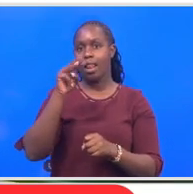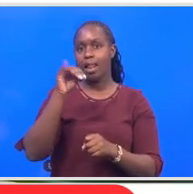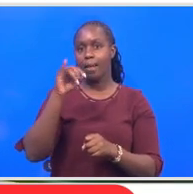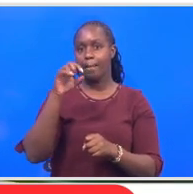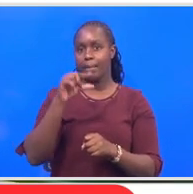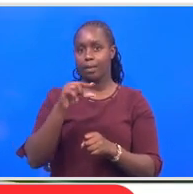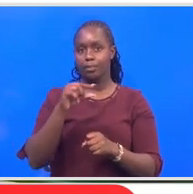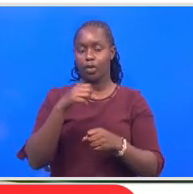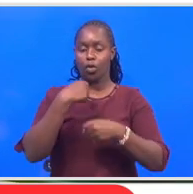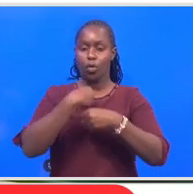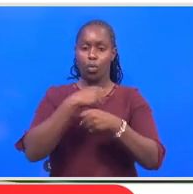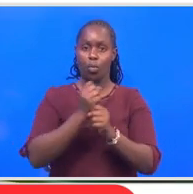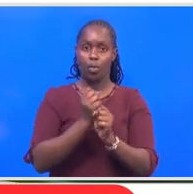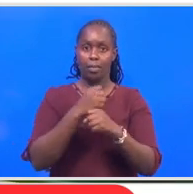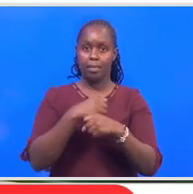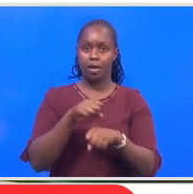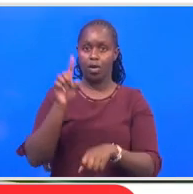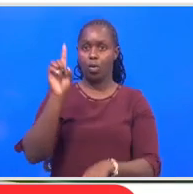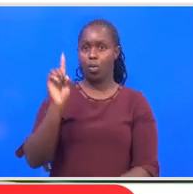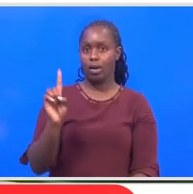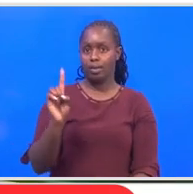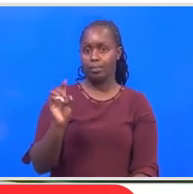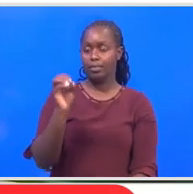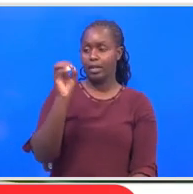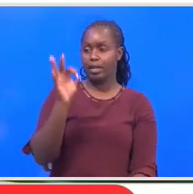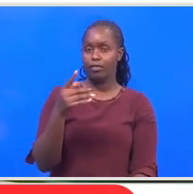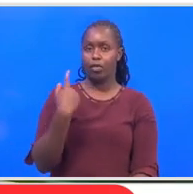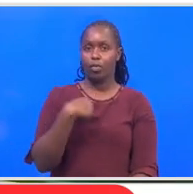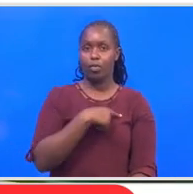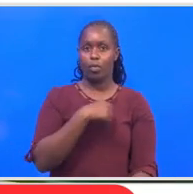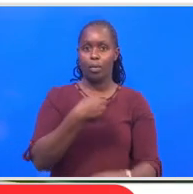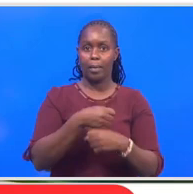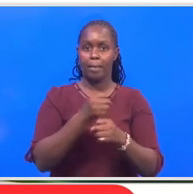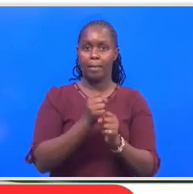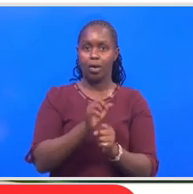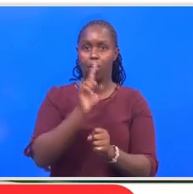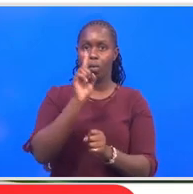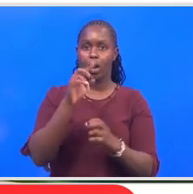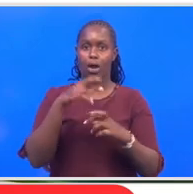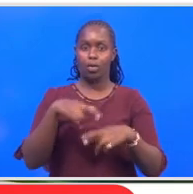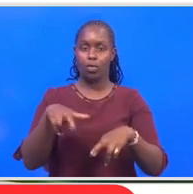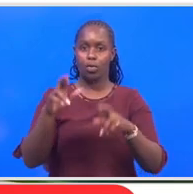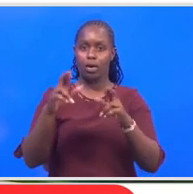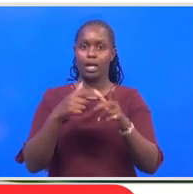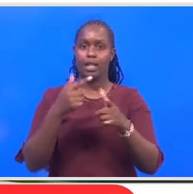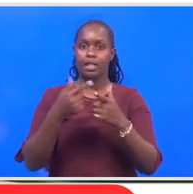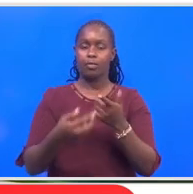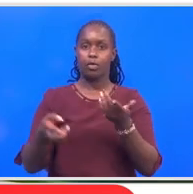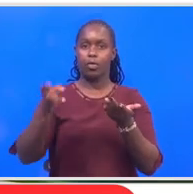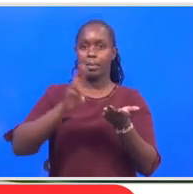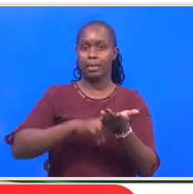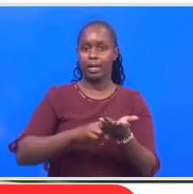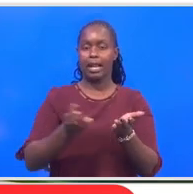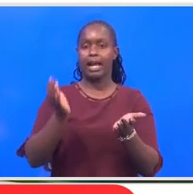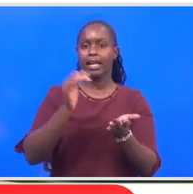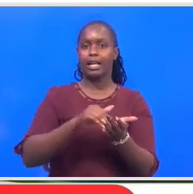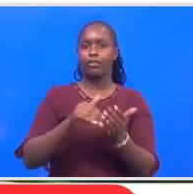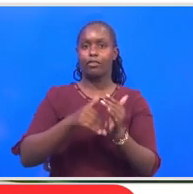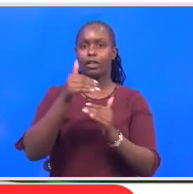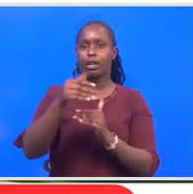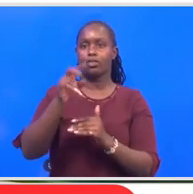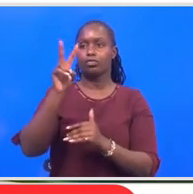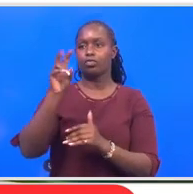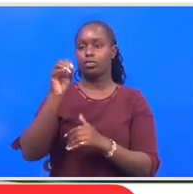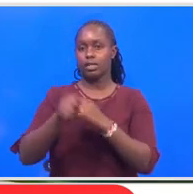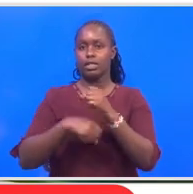Tukijenga hata moja, if we do one tarmac road, Aita rudiwa for the next maybe 20 years.